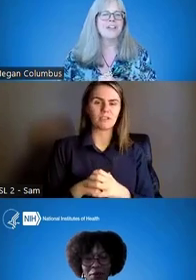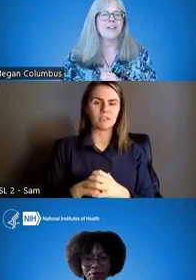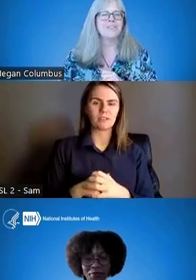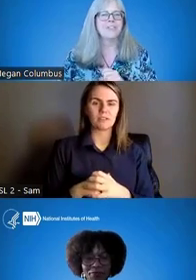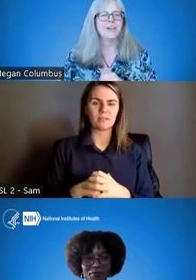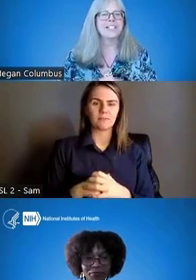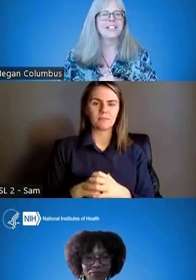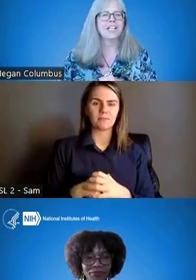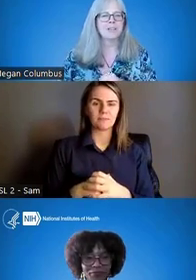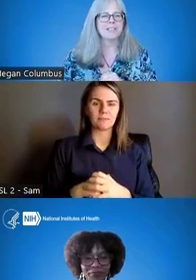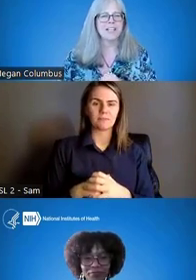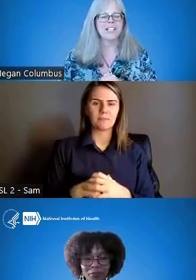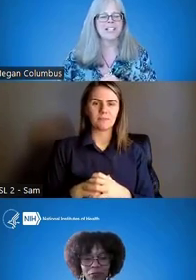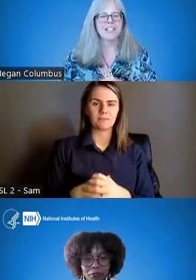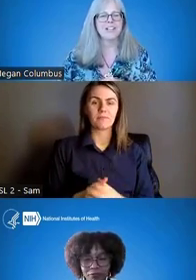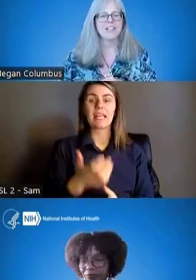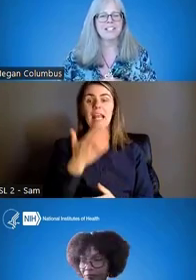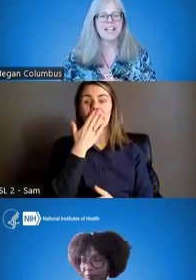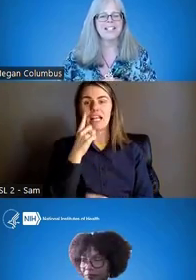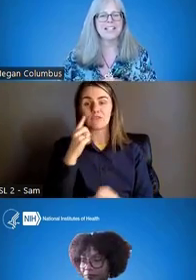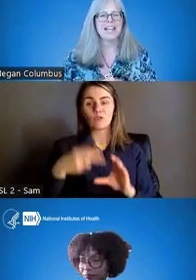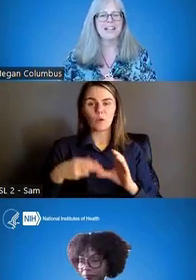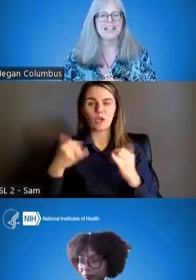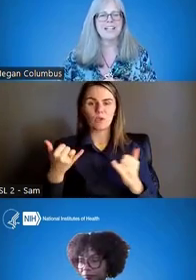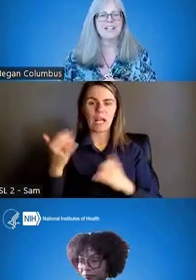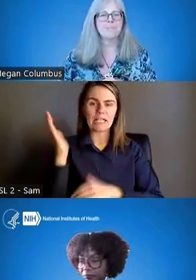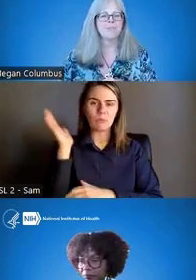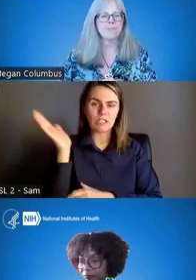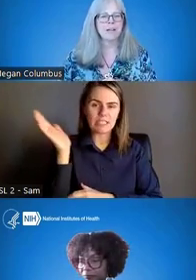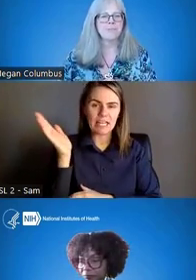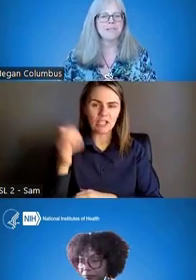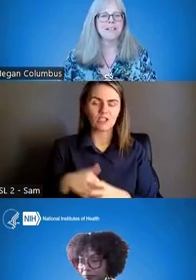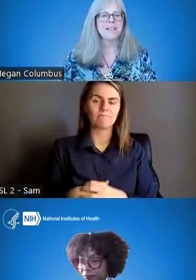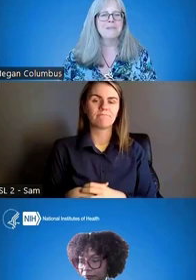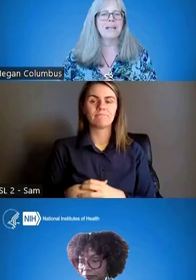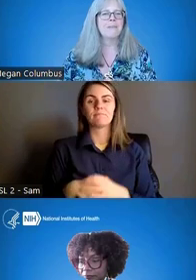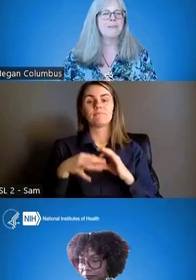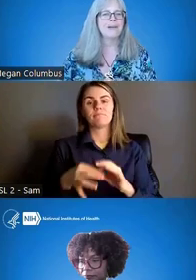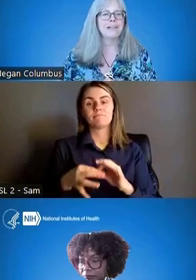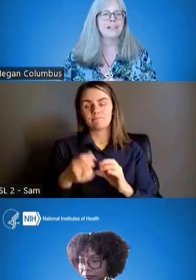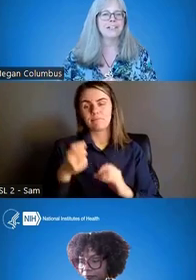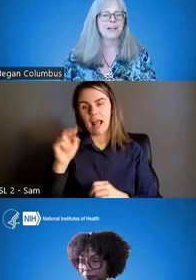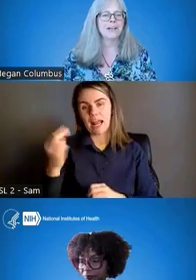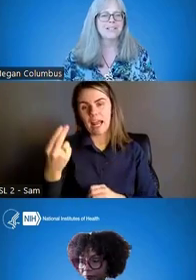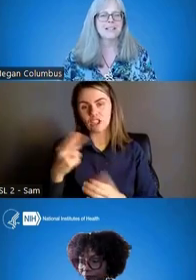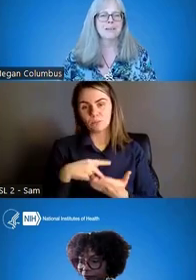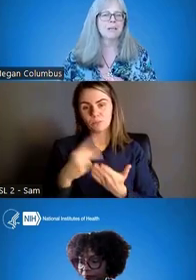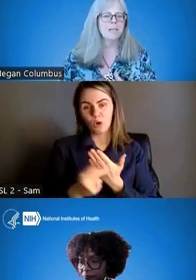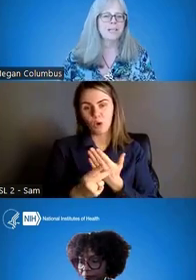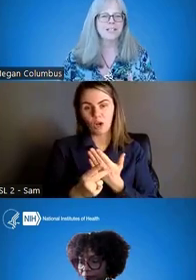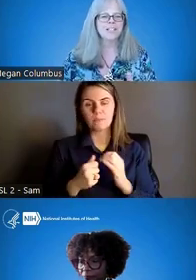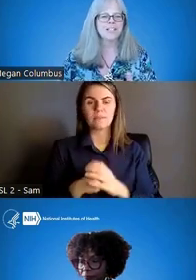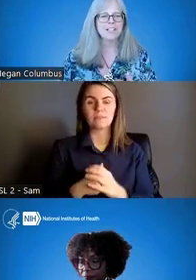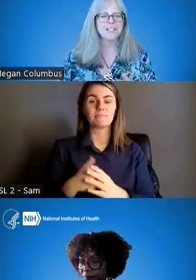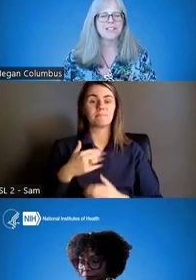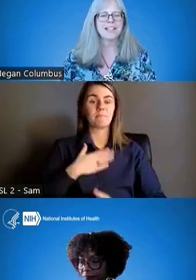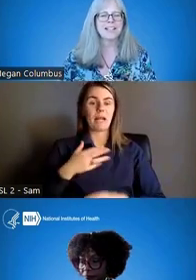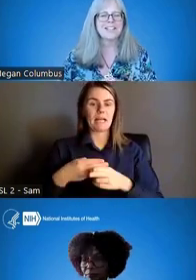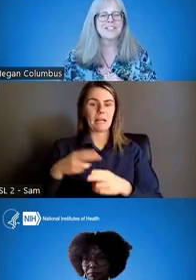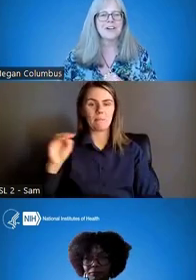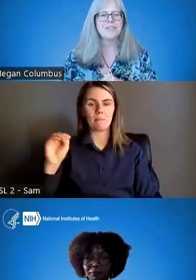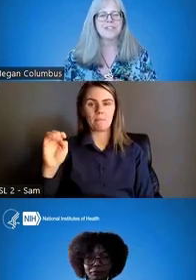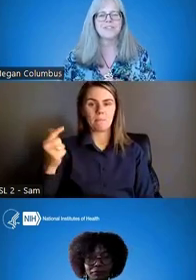Thanks for joining today's presentation on understanding NIH programs. My name is Megan Columbus. I'm the communications director